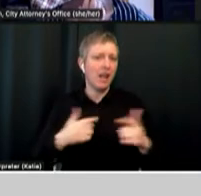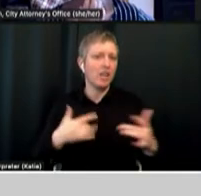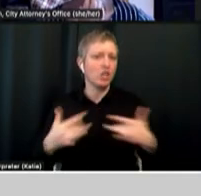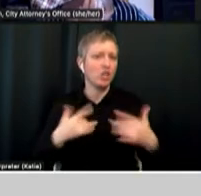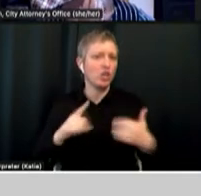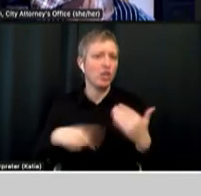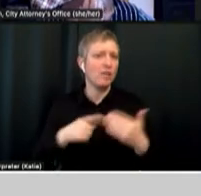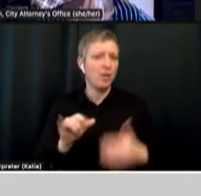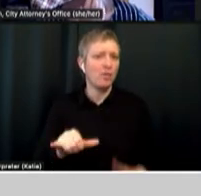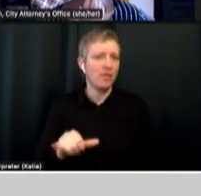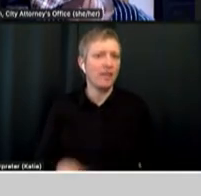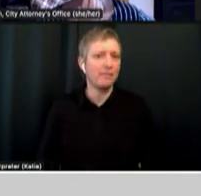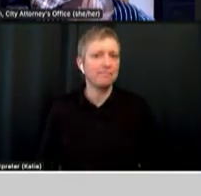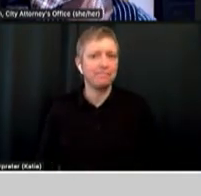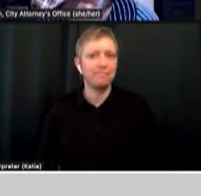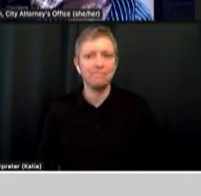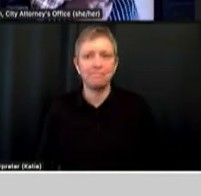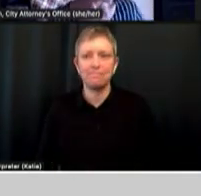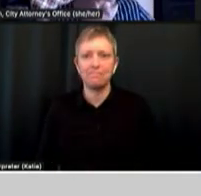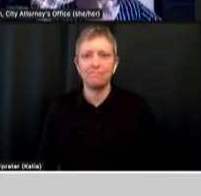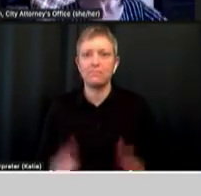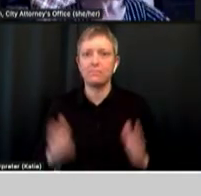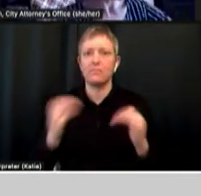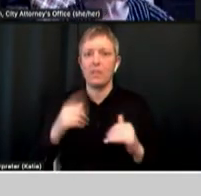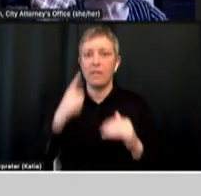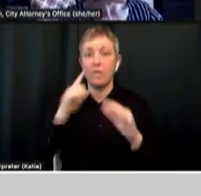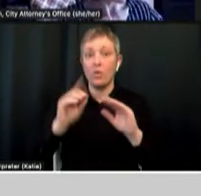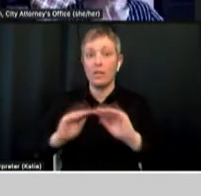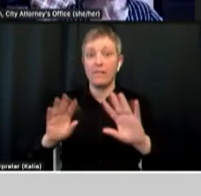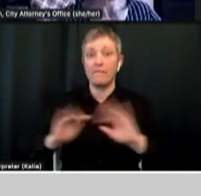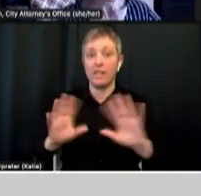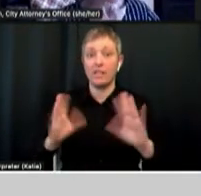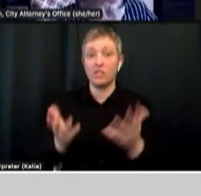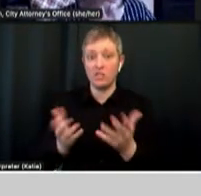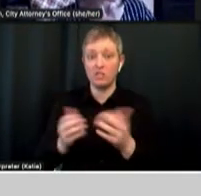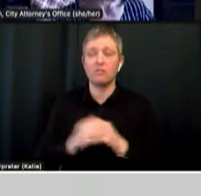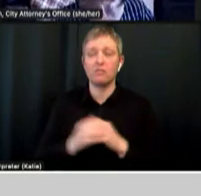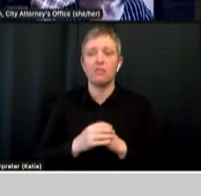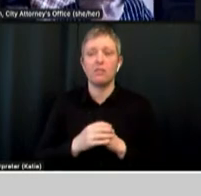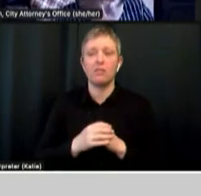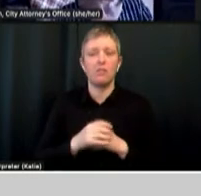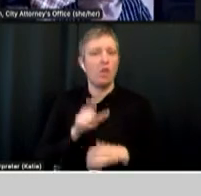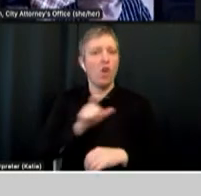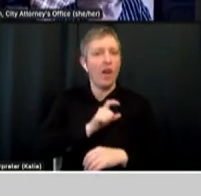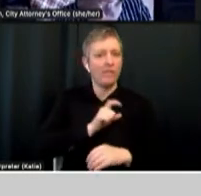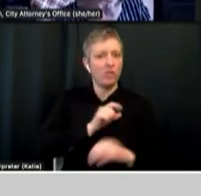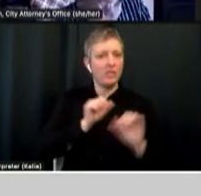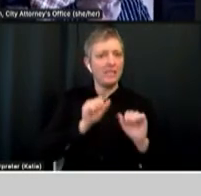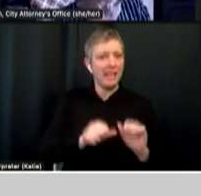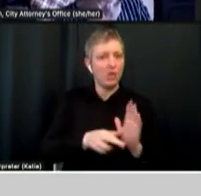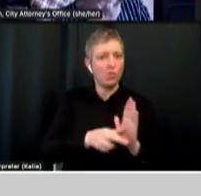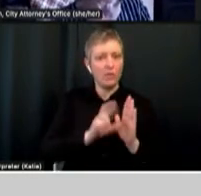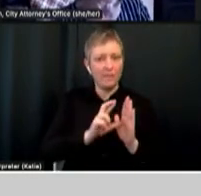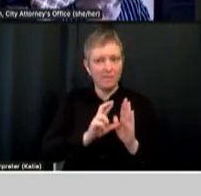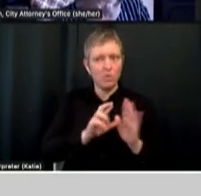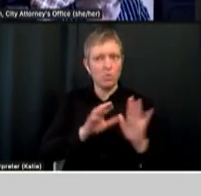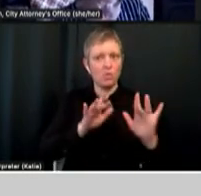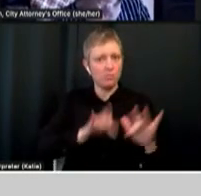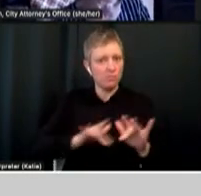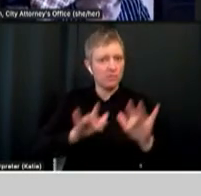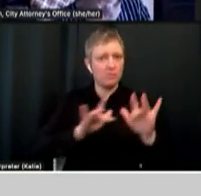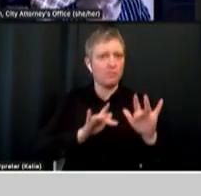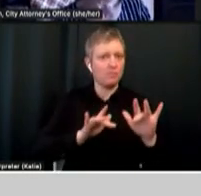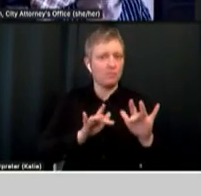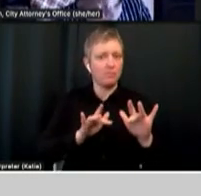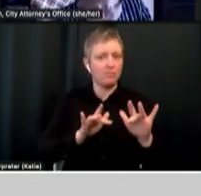I just, for clarification, officers can review the tape, their tape, body-worn camera